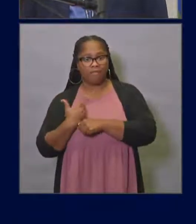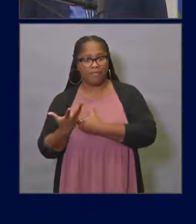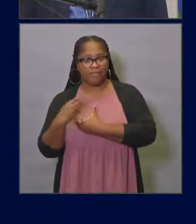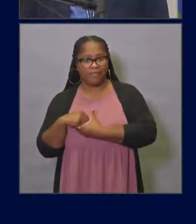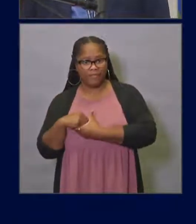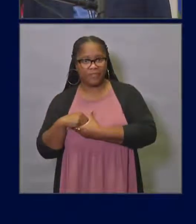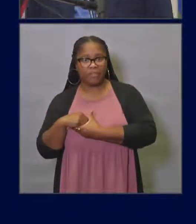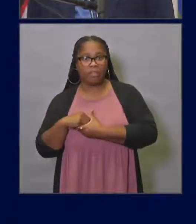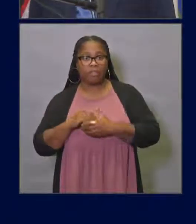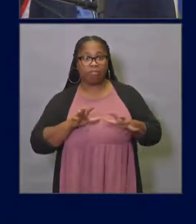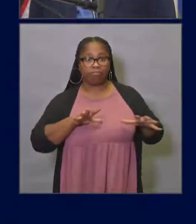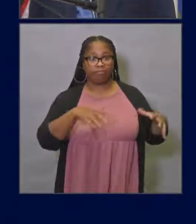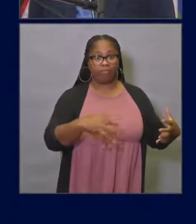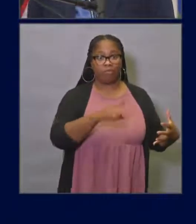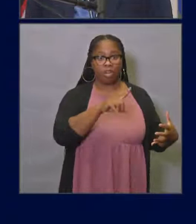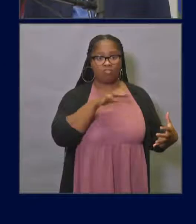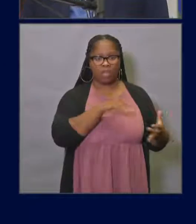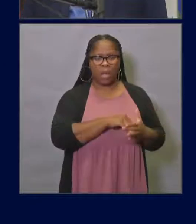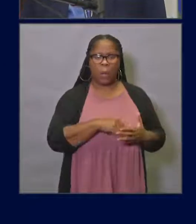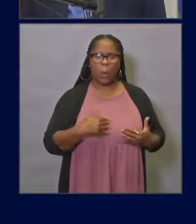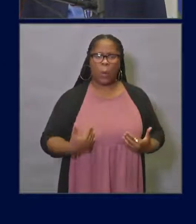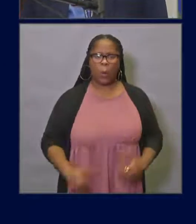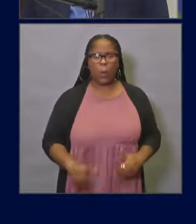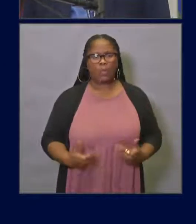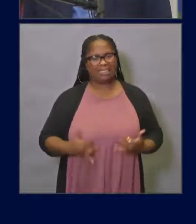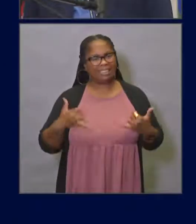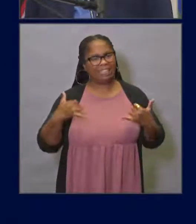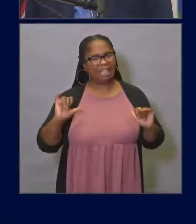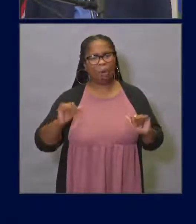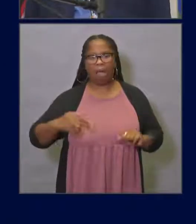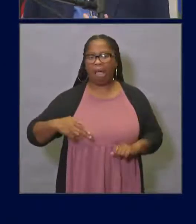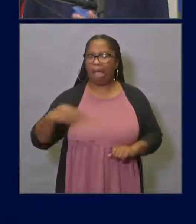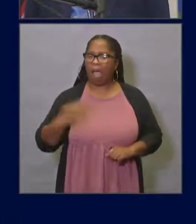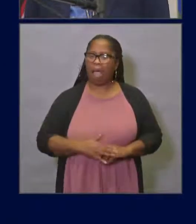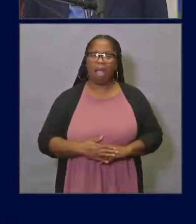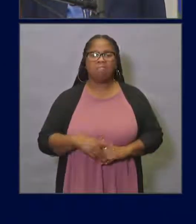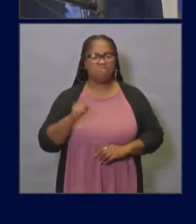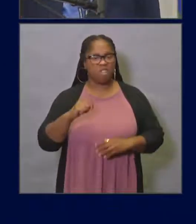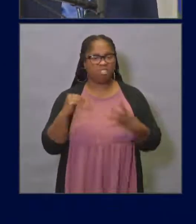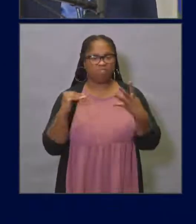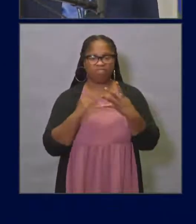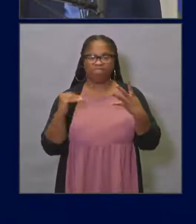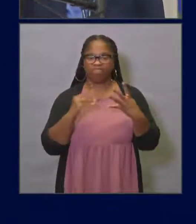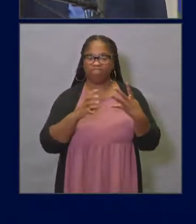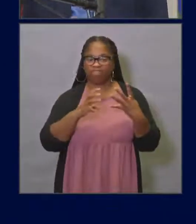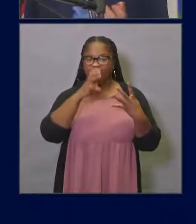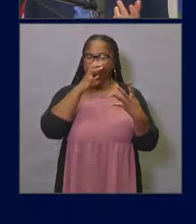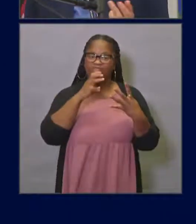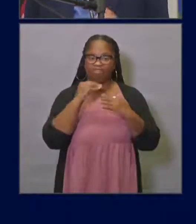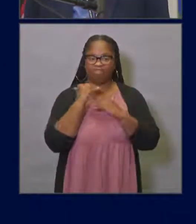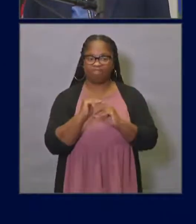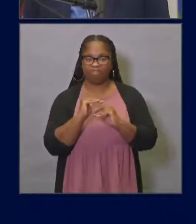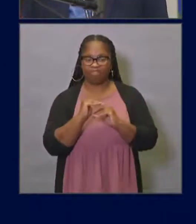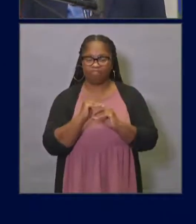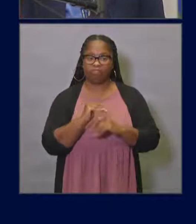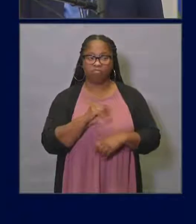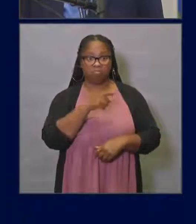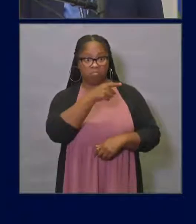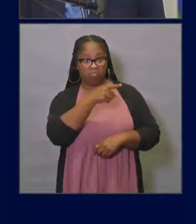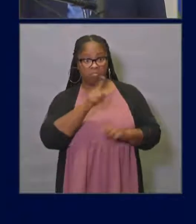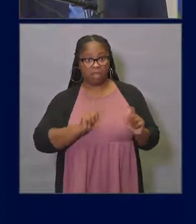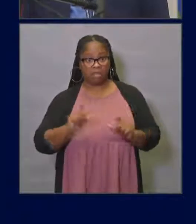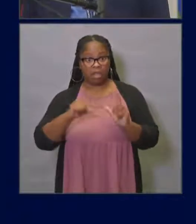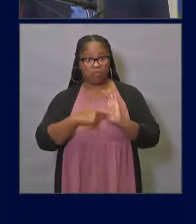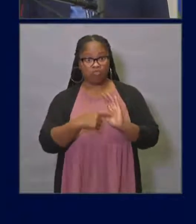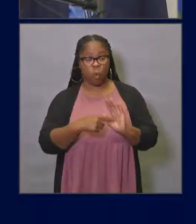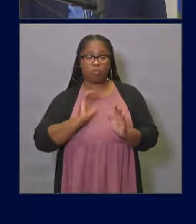reason why we're remaining in the most restrictive tier. Our positivity rate, as you can see on this slide,